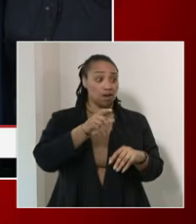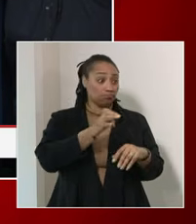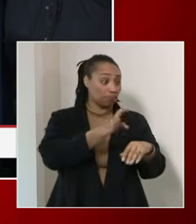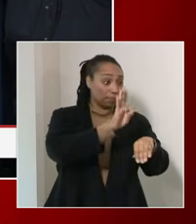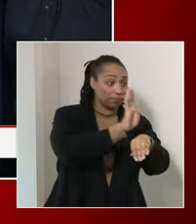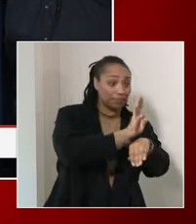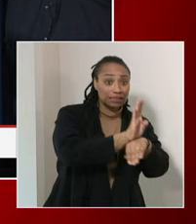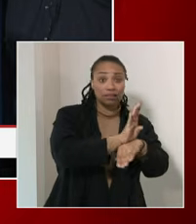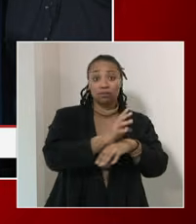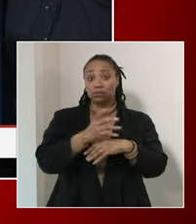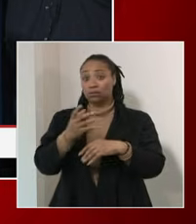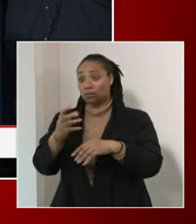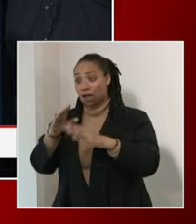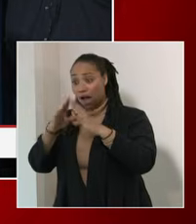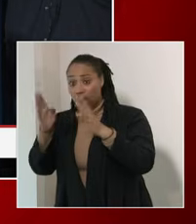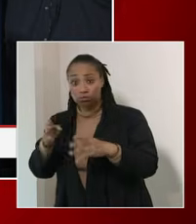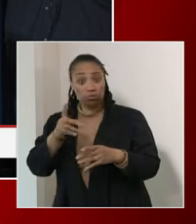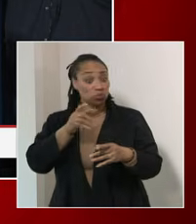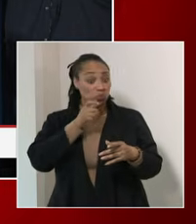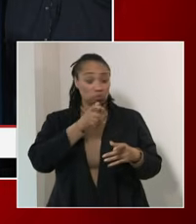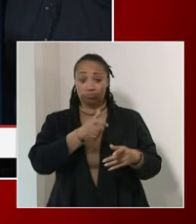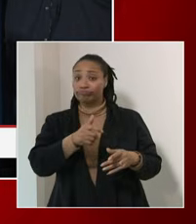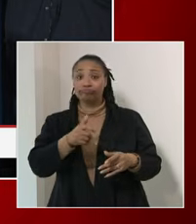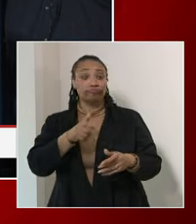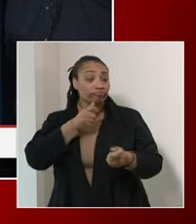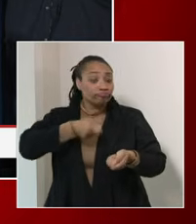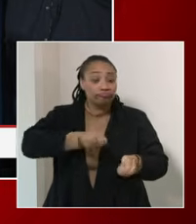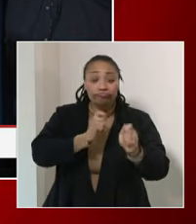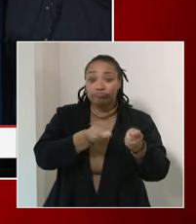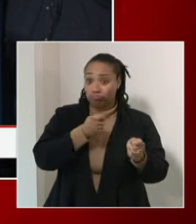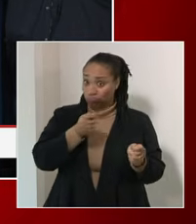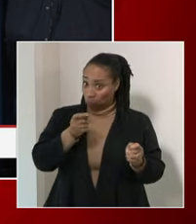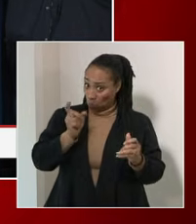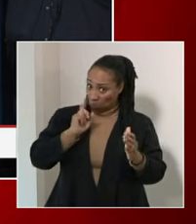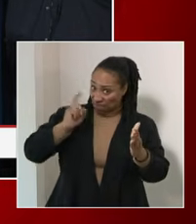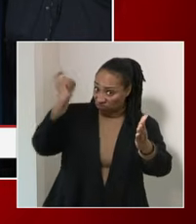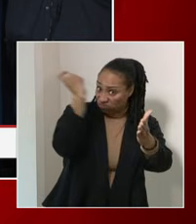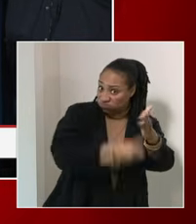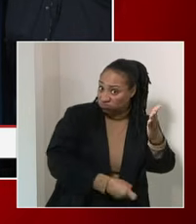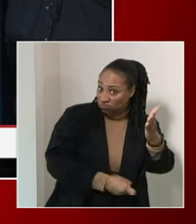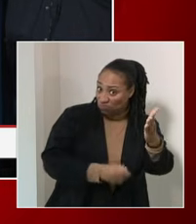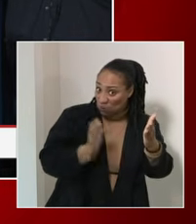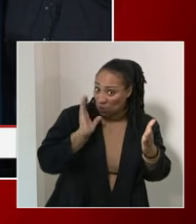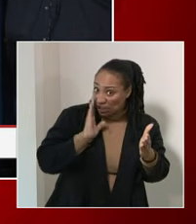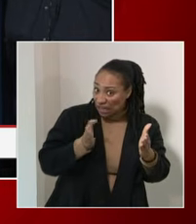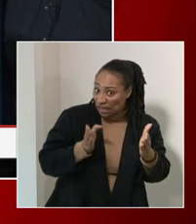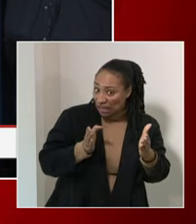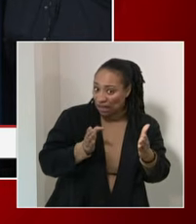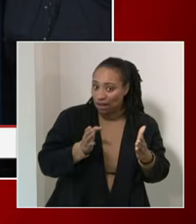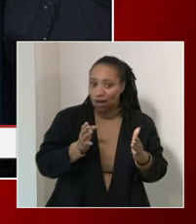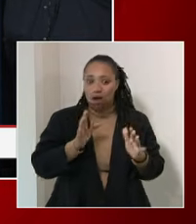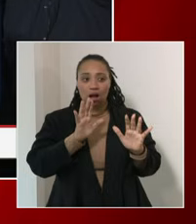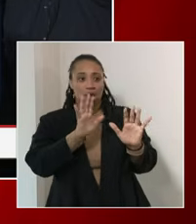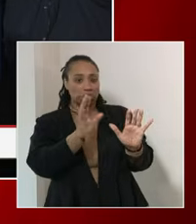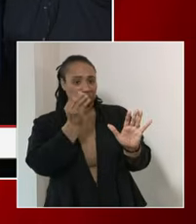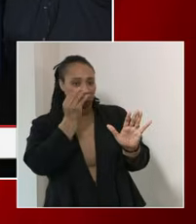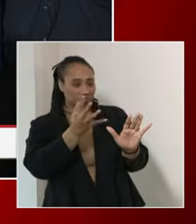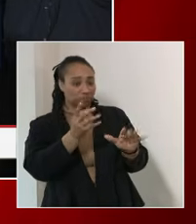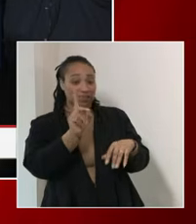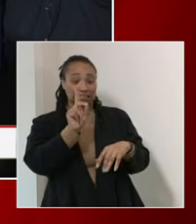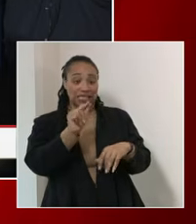residents again? We don't. We are putting our personnel out on the street now, and we want to get